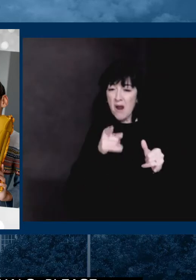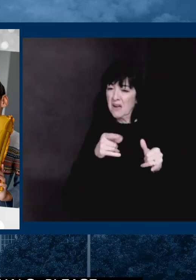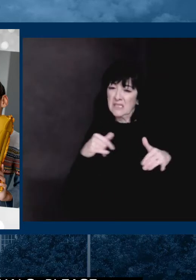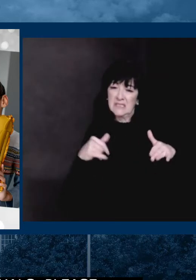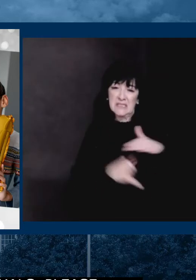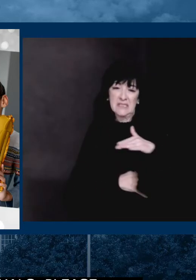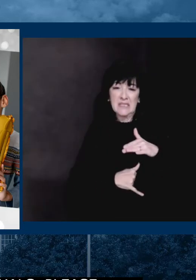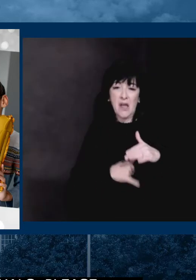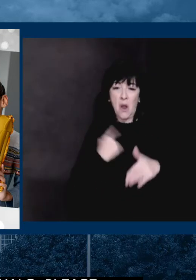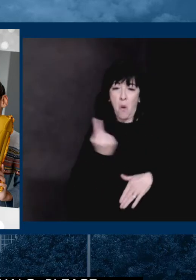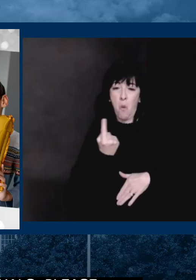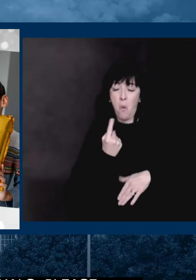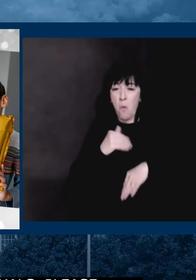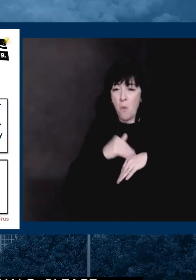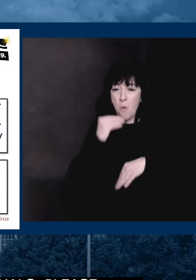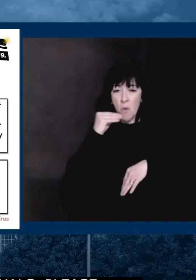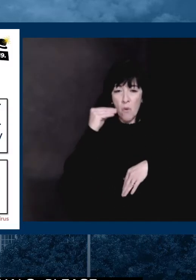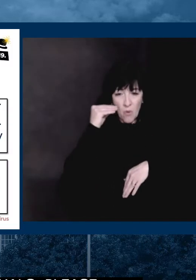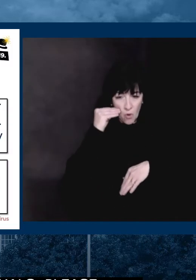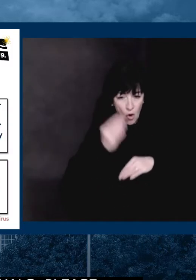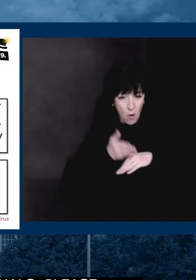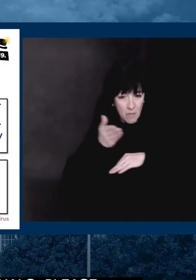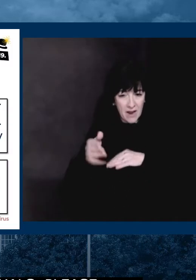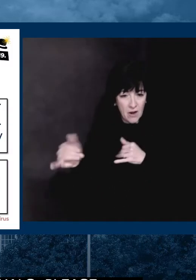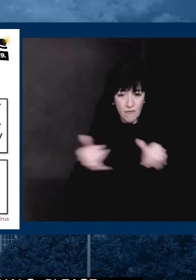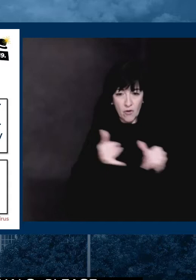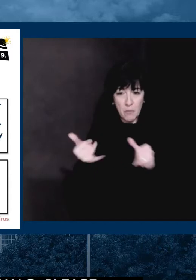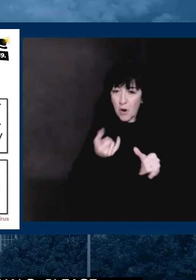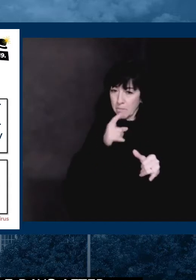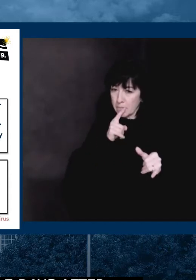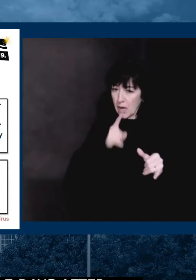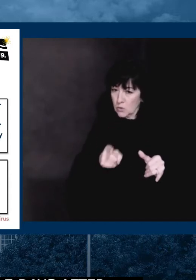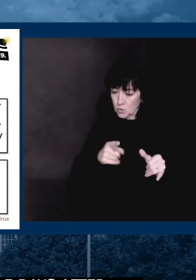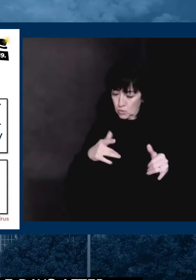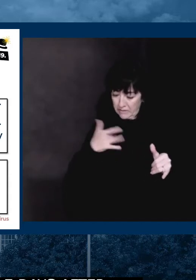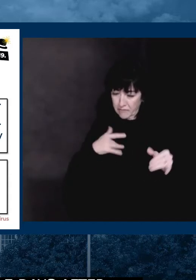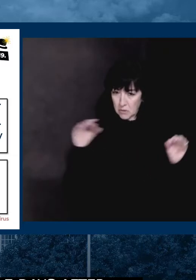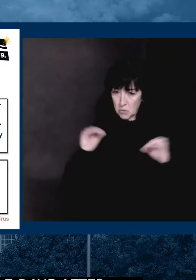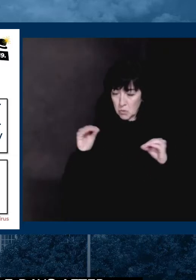slide, let me just give a couple examples of things you can do instead of